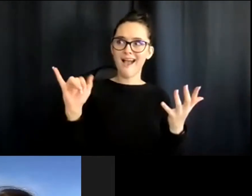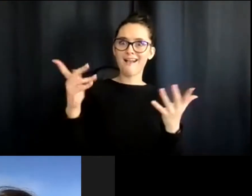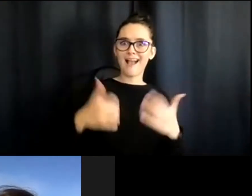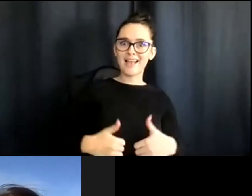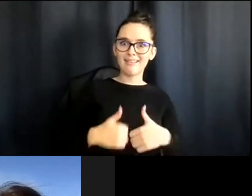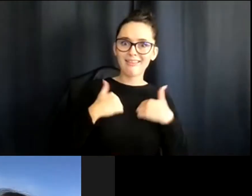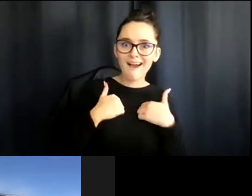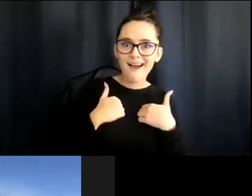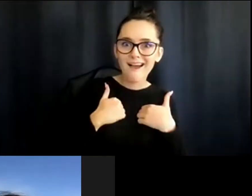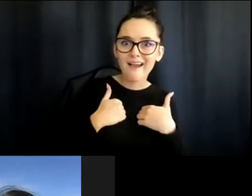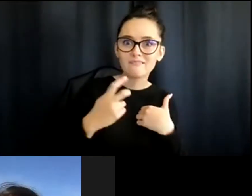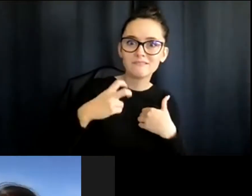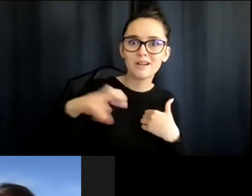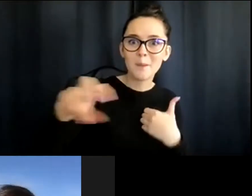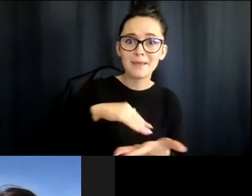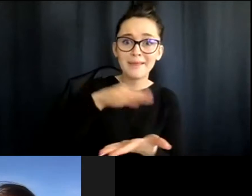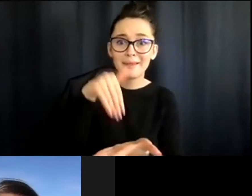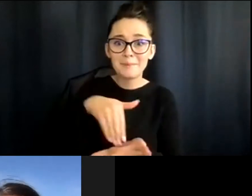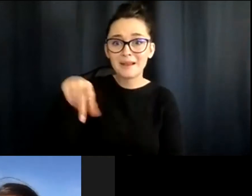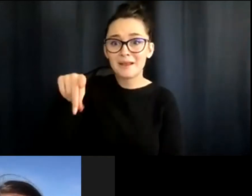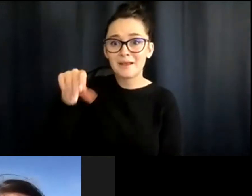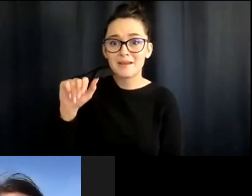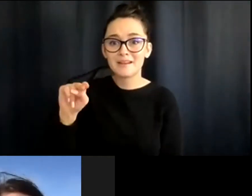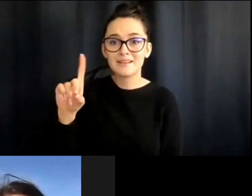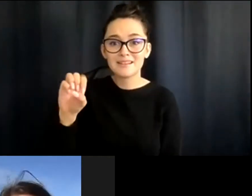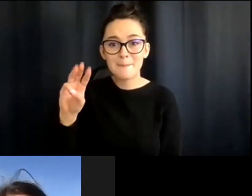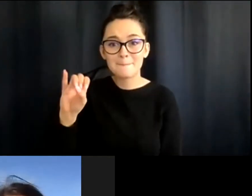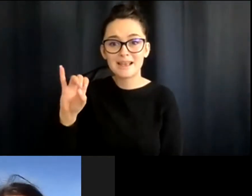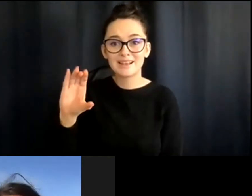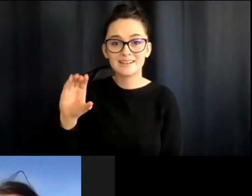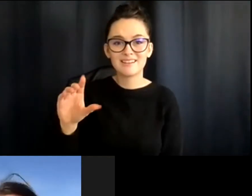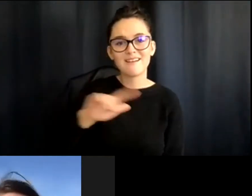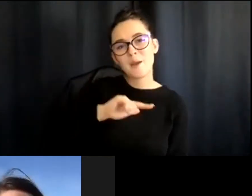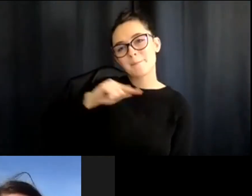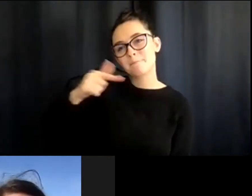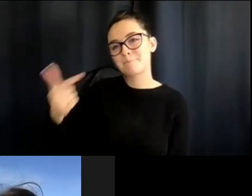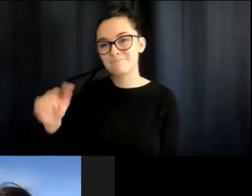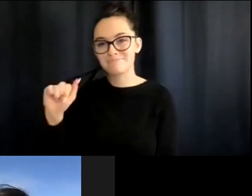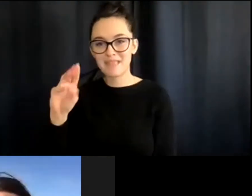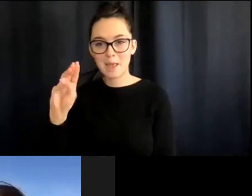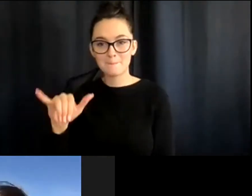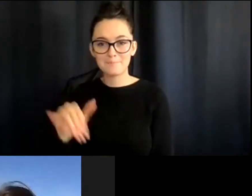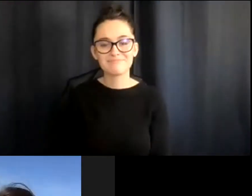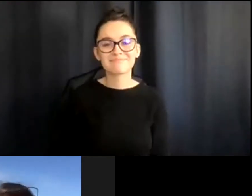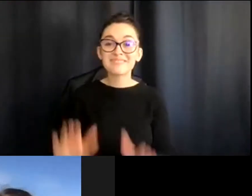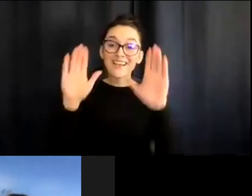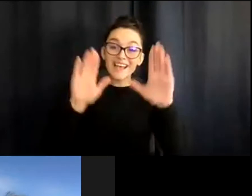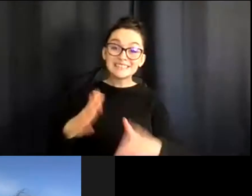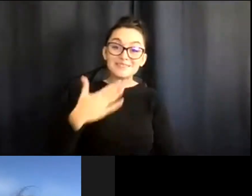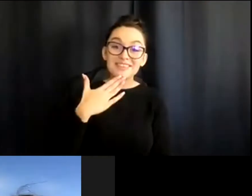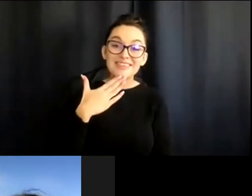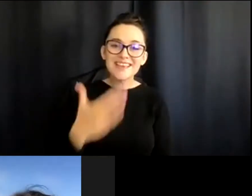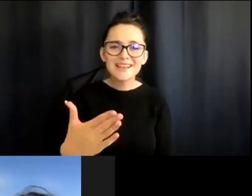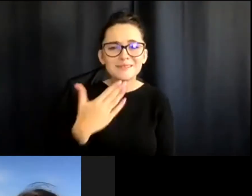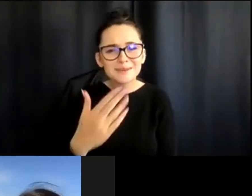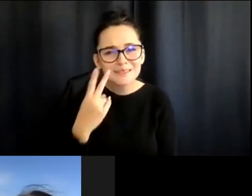so I'll hand it back over to you, Mrs. Page. Awesome. Thank you, Miss Mackenzie. It's so good to see